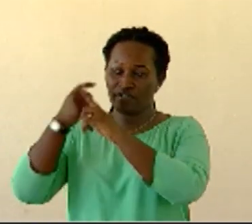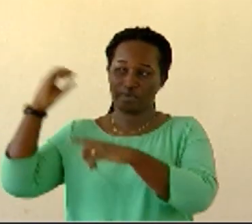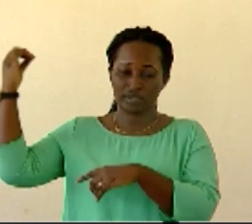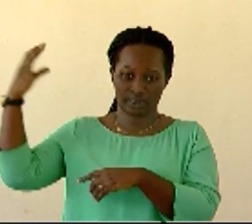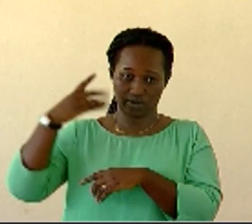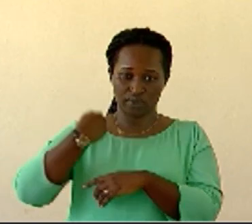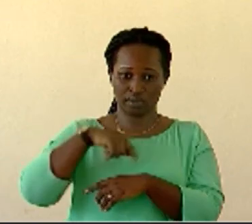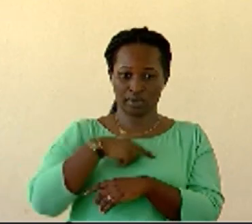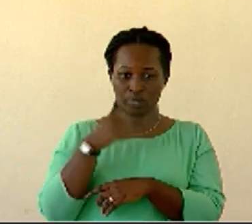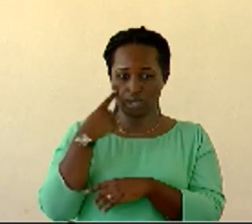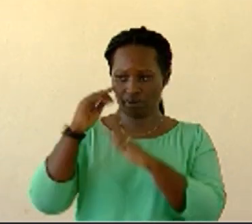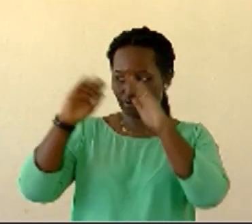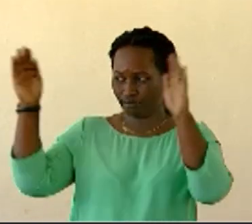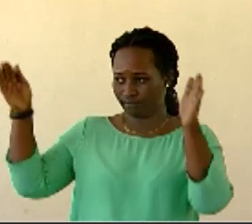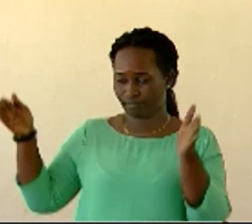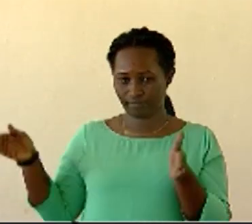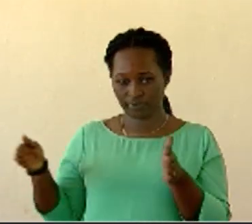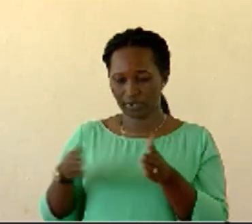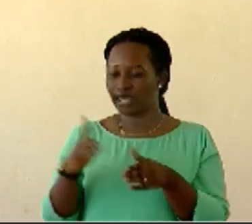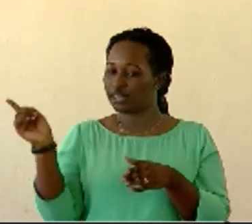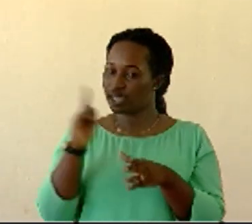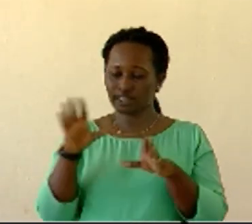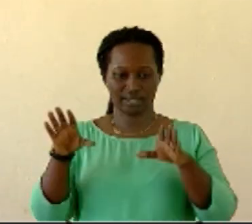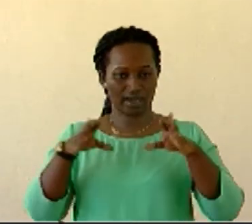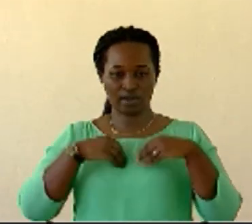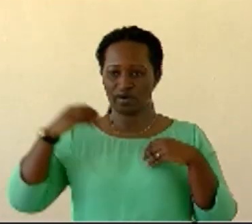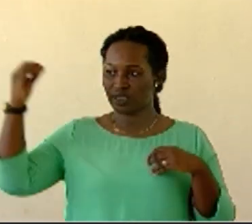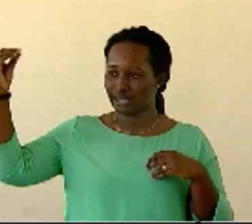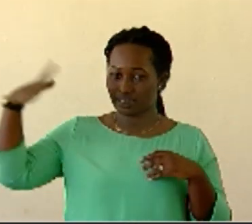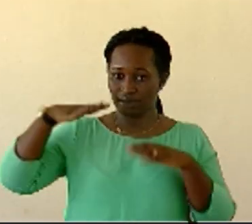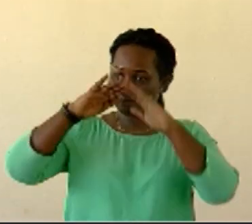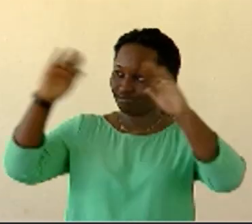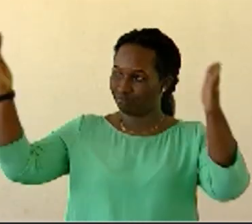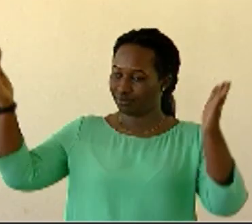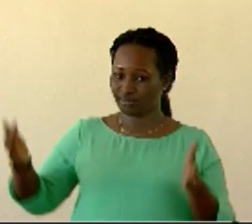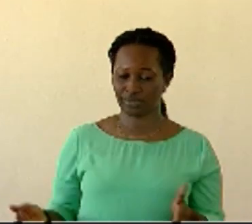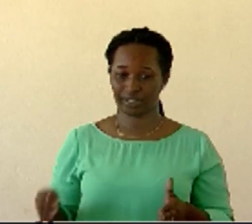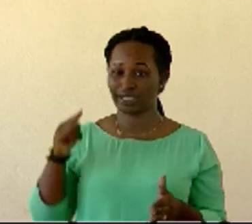That means this barrier doesn't allow the sun to directly